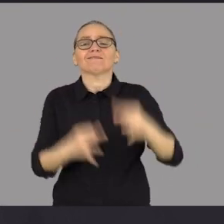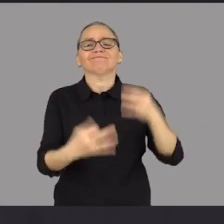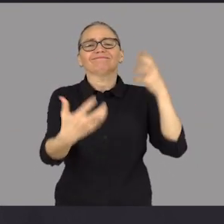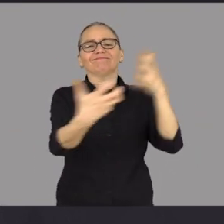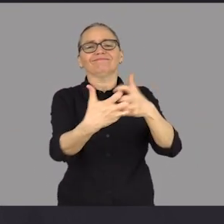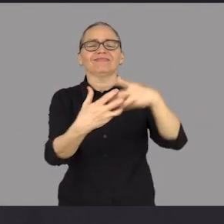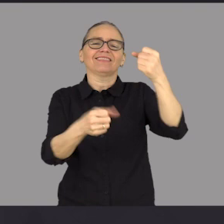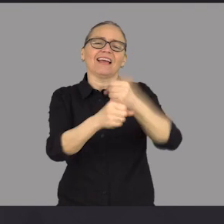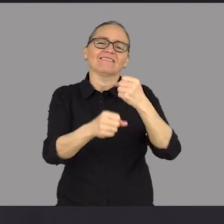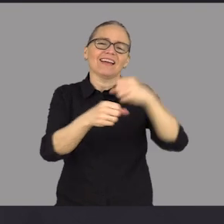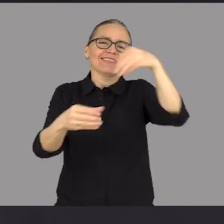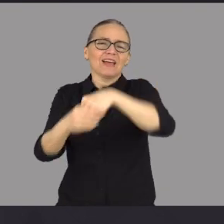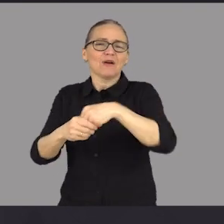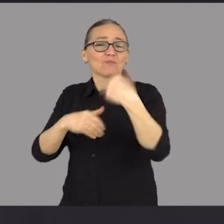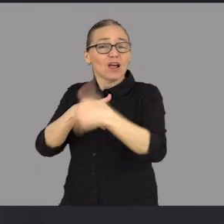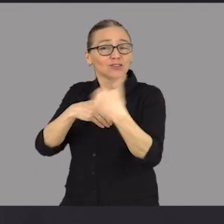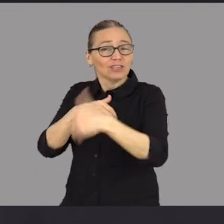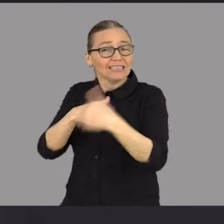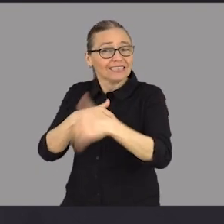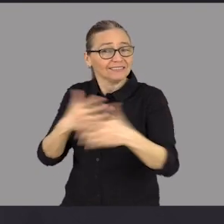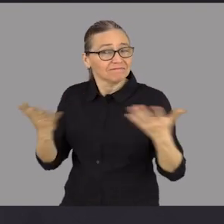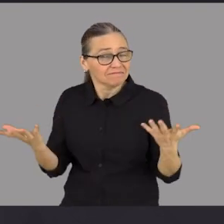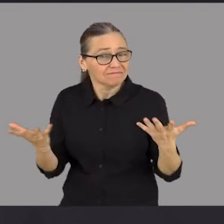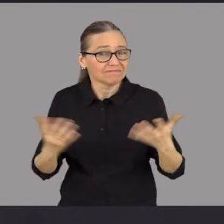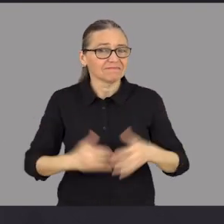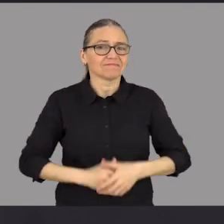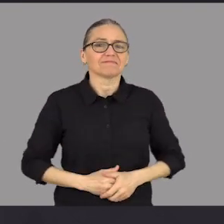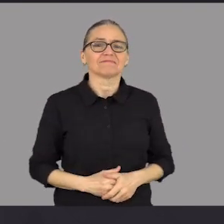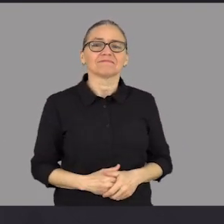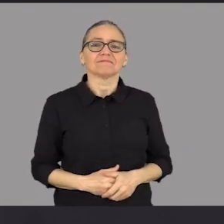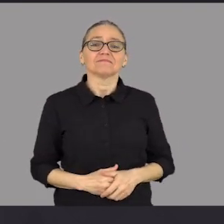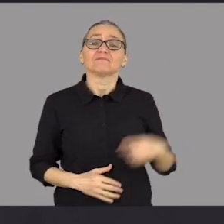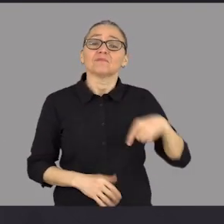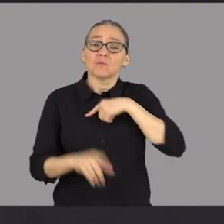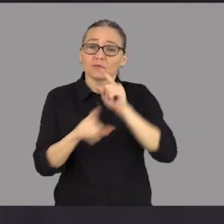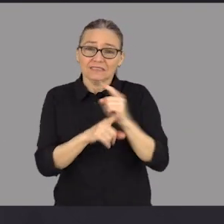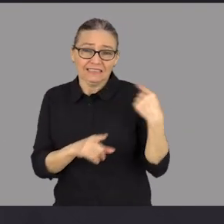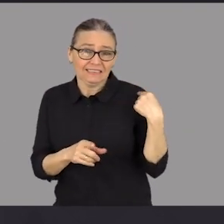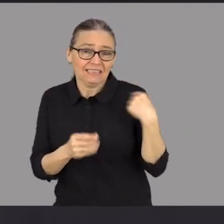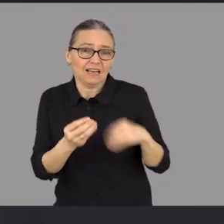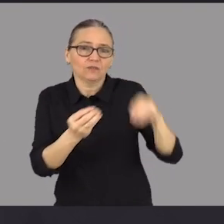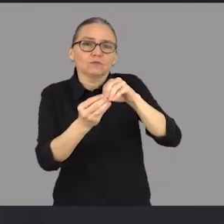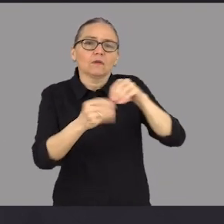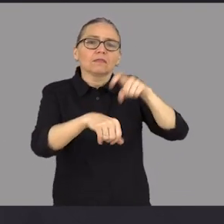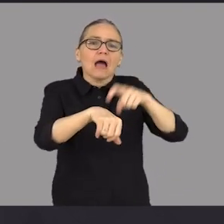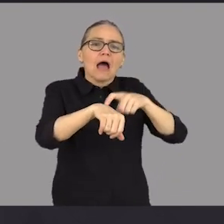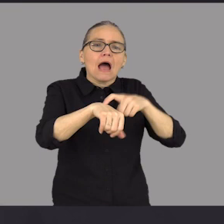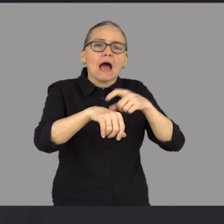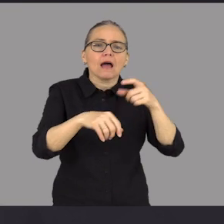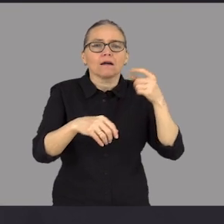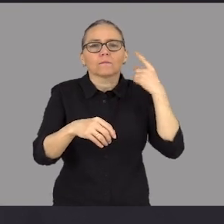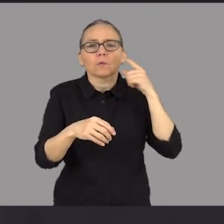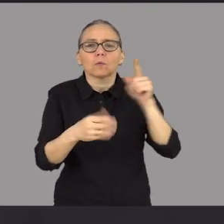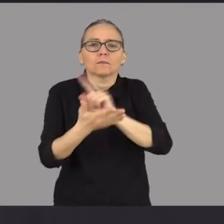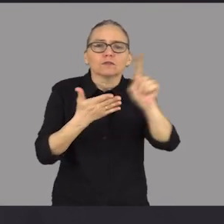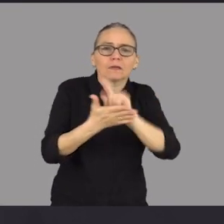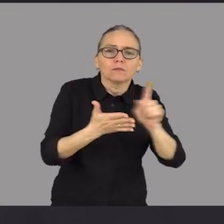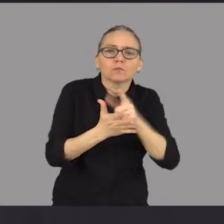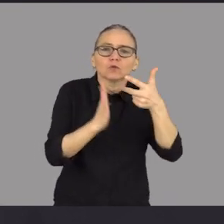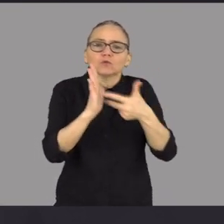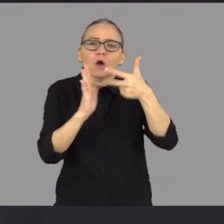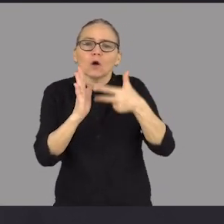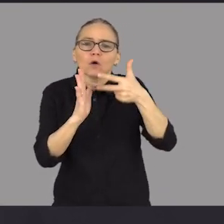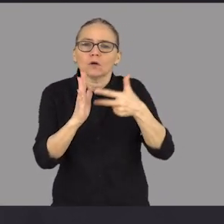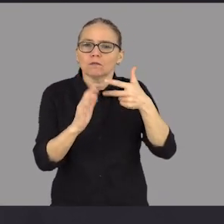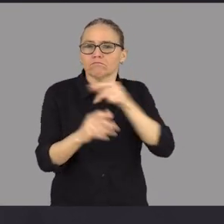store to find the best fit for her and our business. In this instance, it worked very well. She works in the bakery. We also recently